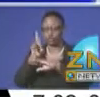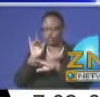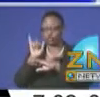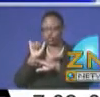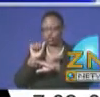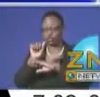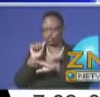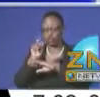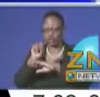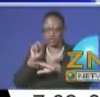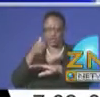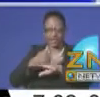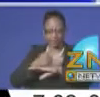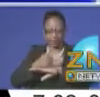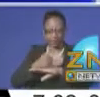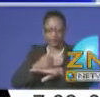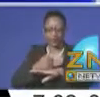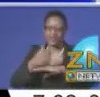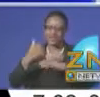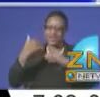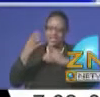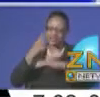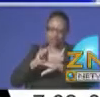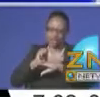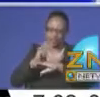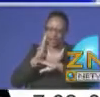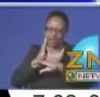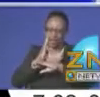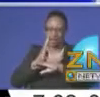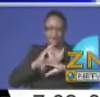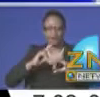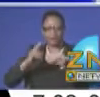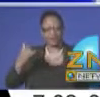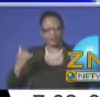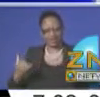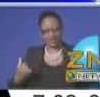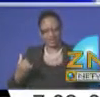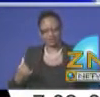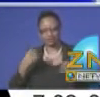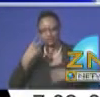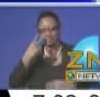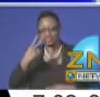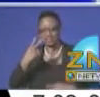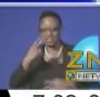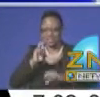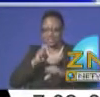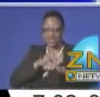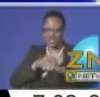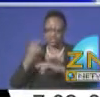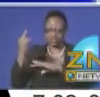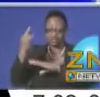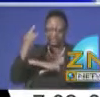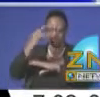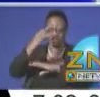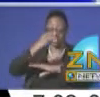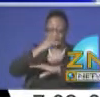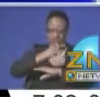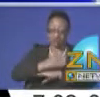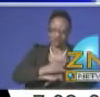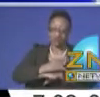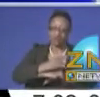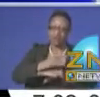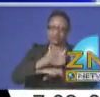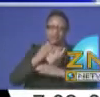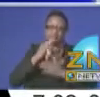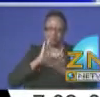global COVID-19 pandemic has added an even further strain on the finances of the national flag carrier. And what may be even worse